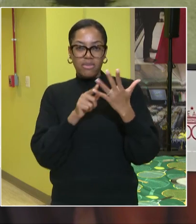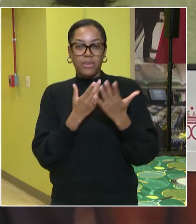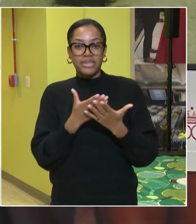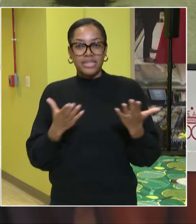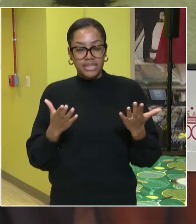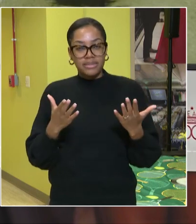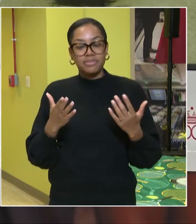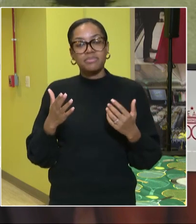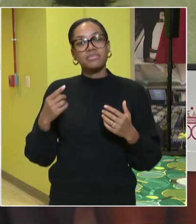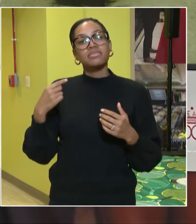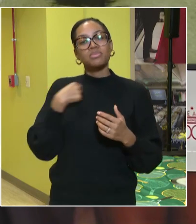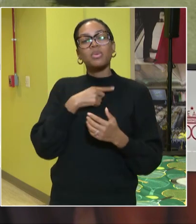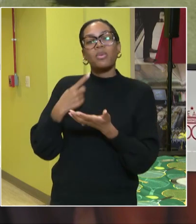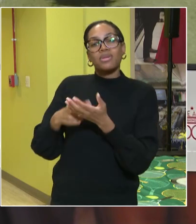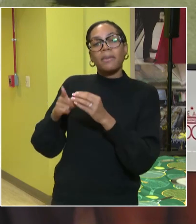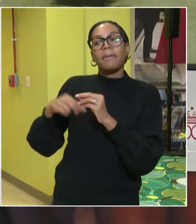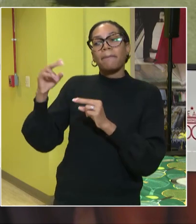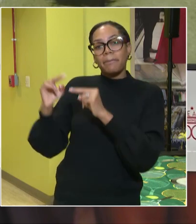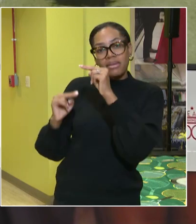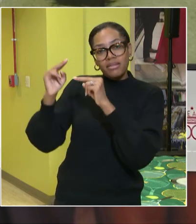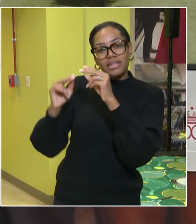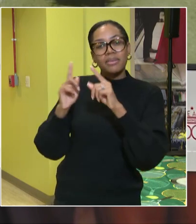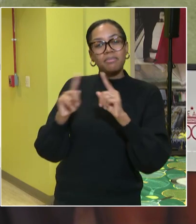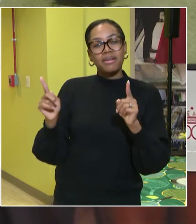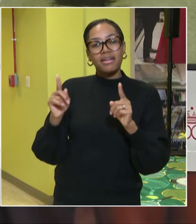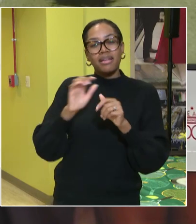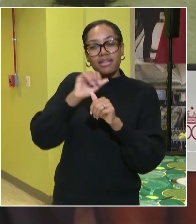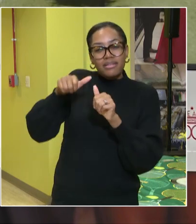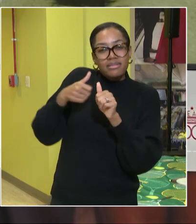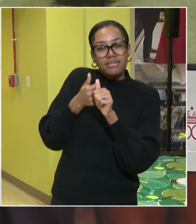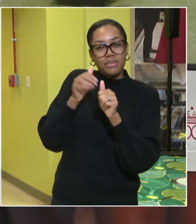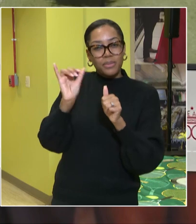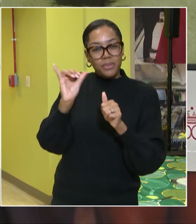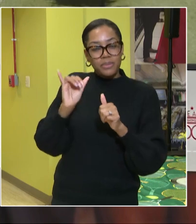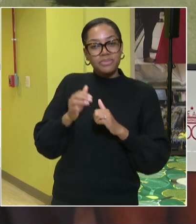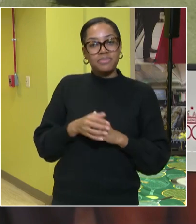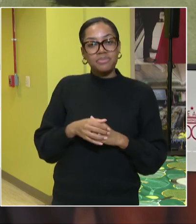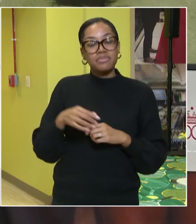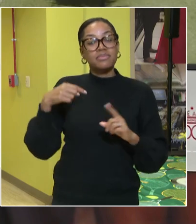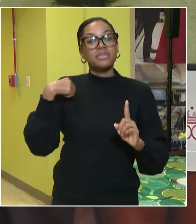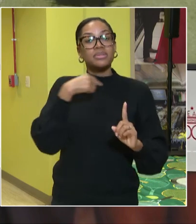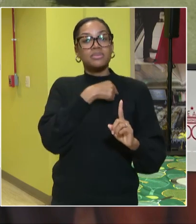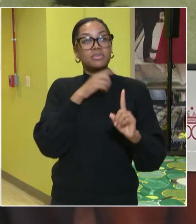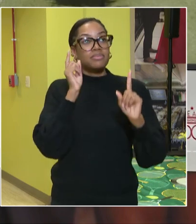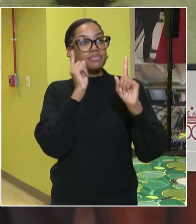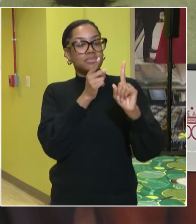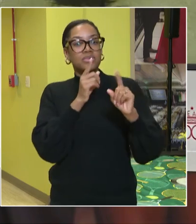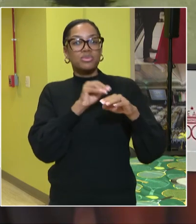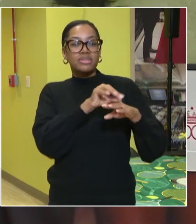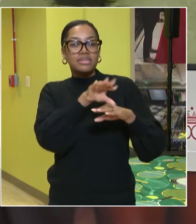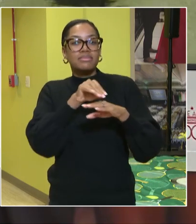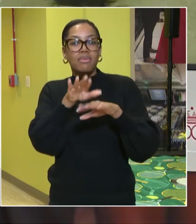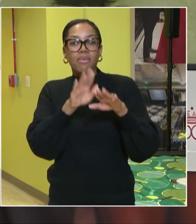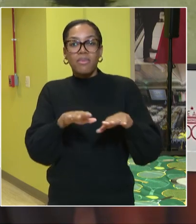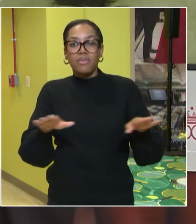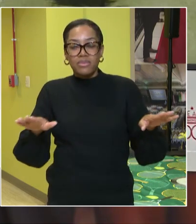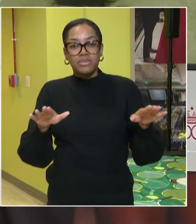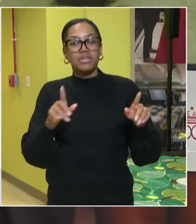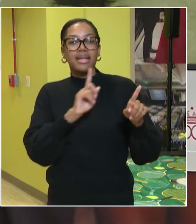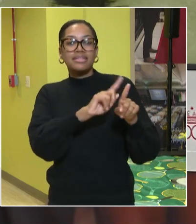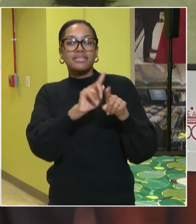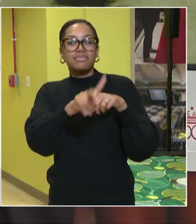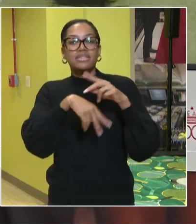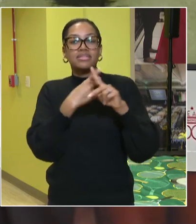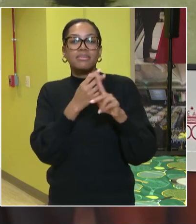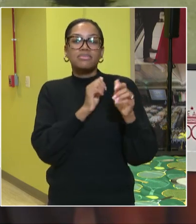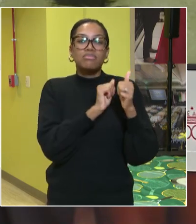It symbolizes our commitment to empowering our youth through dual pillars of education and sports. By expanding our